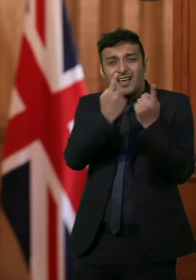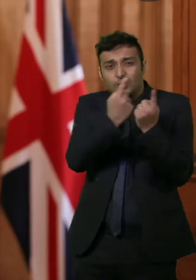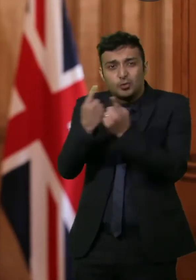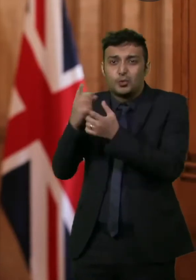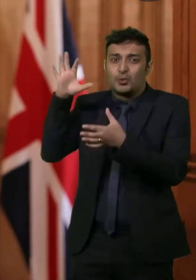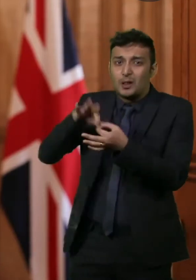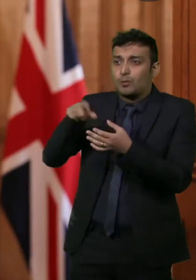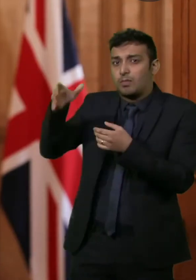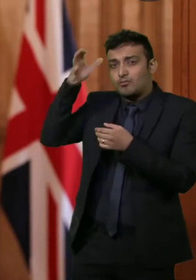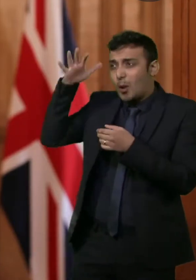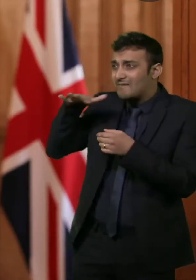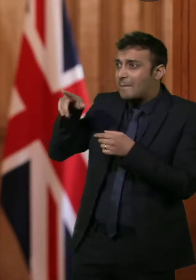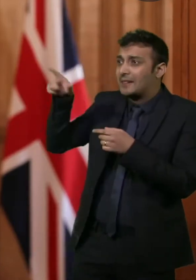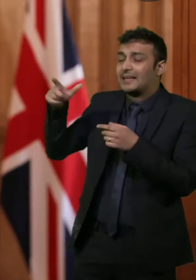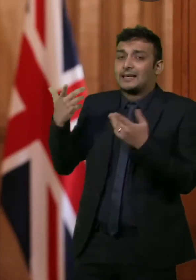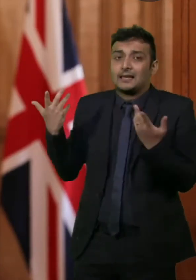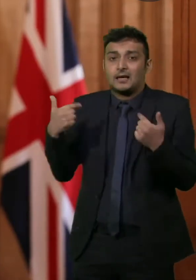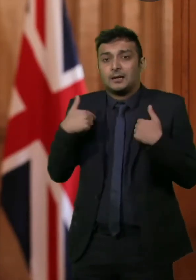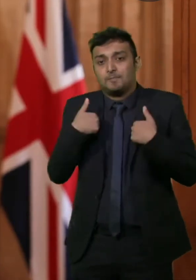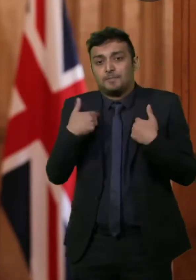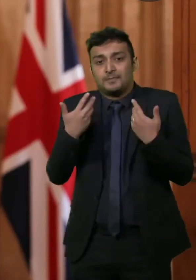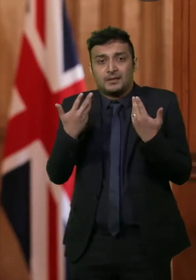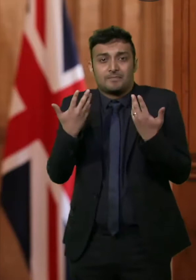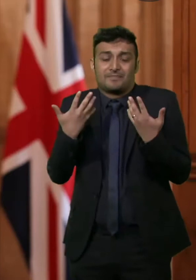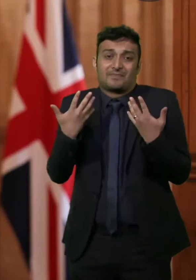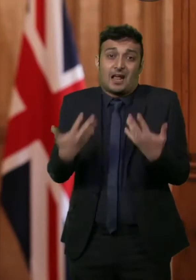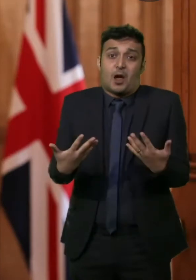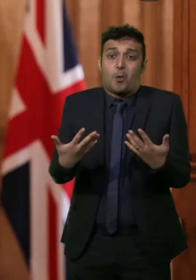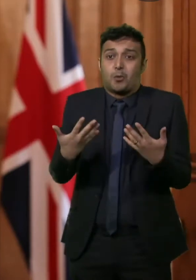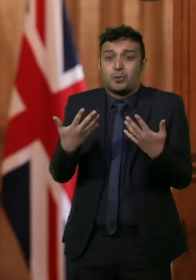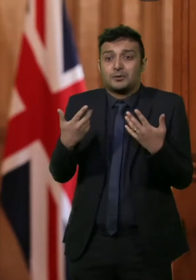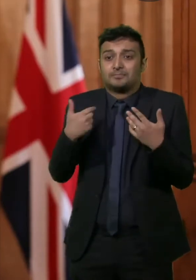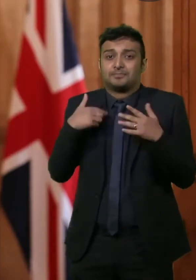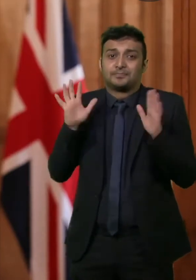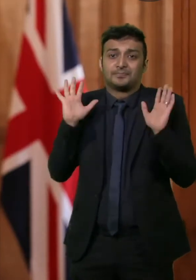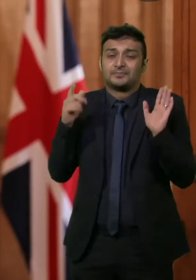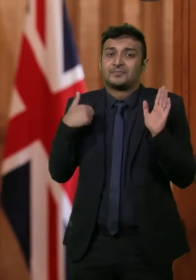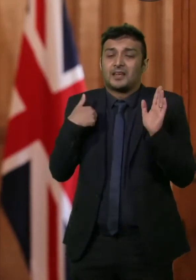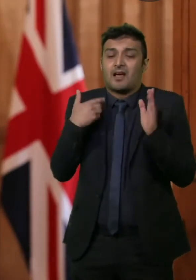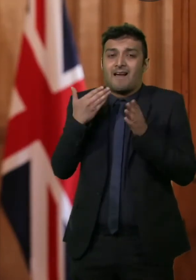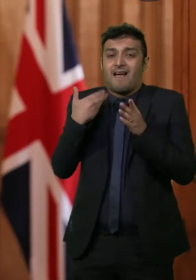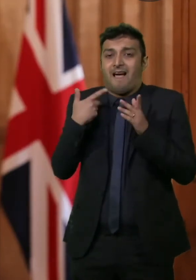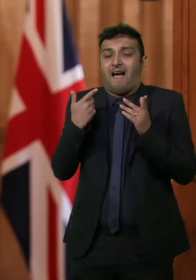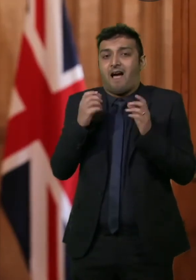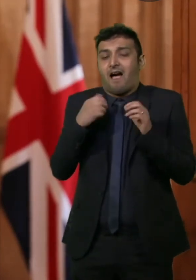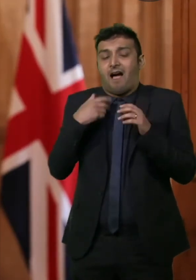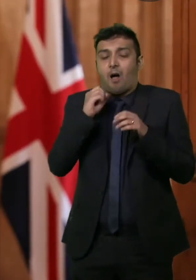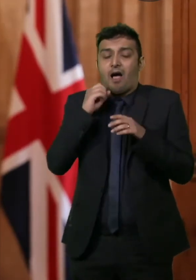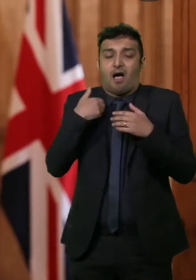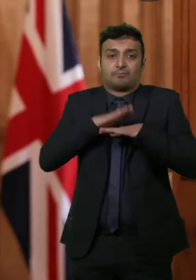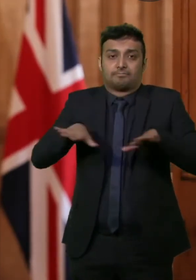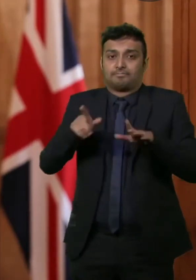long time now not commenting on royal family matters, and I don't intend to depart from